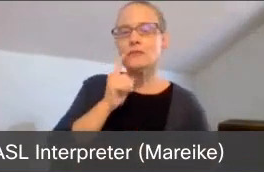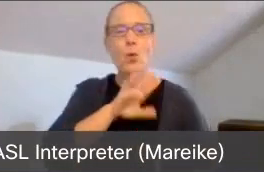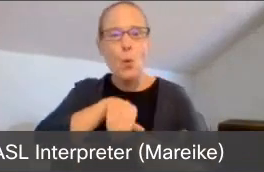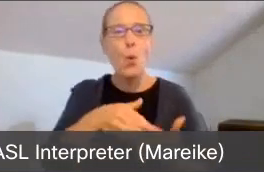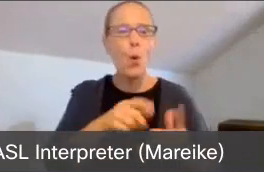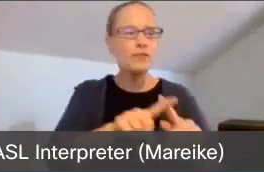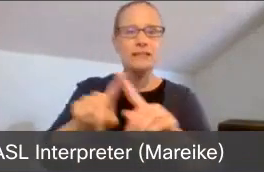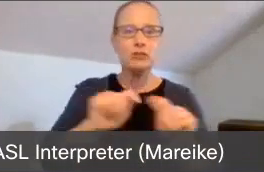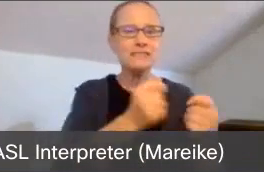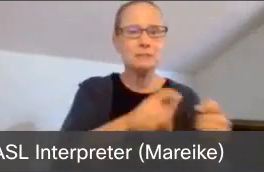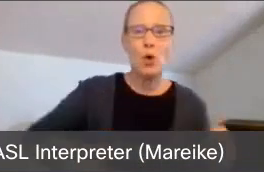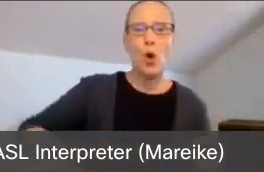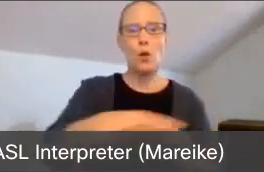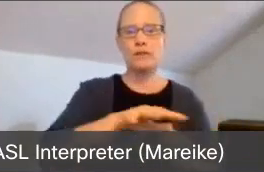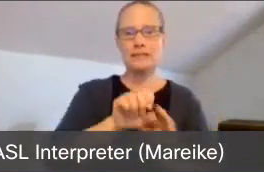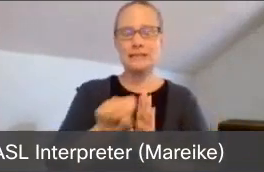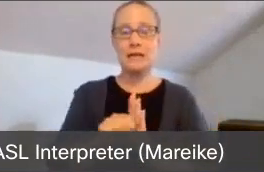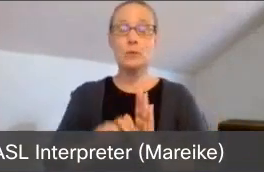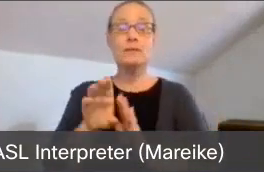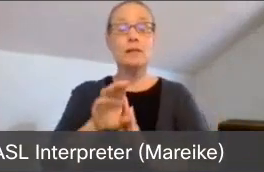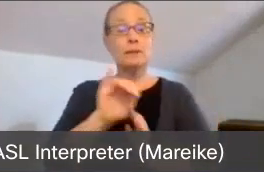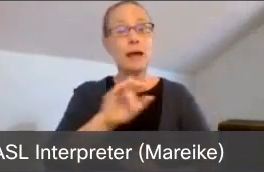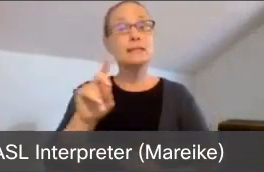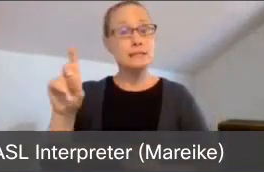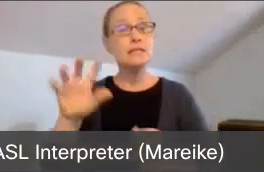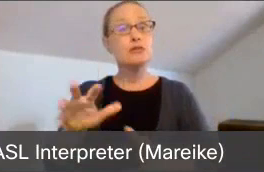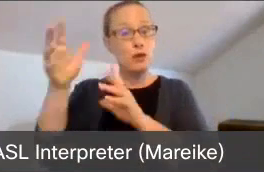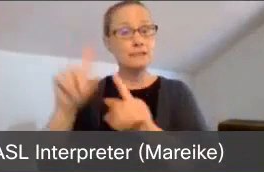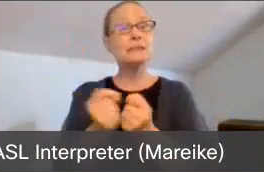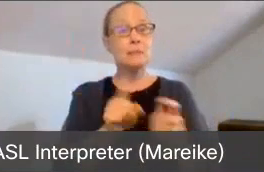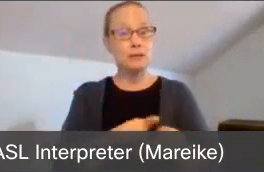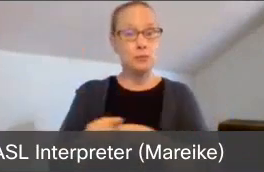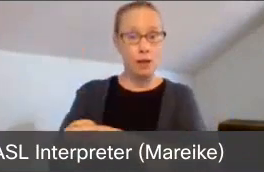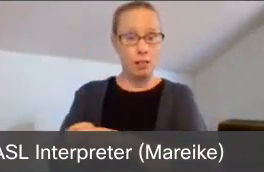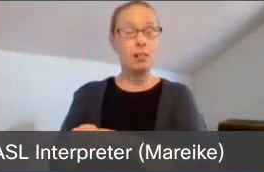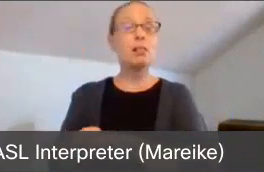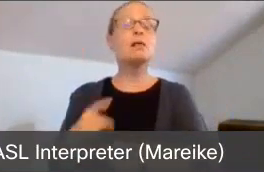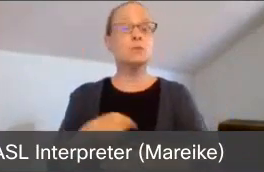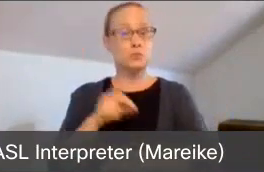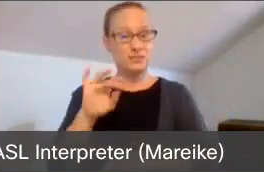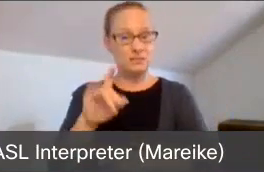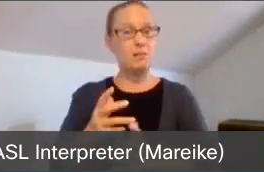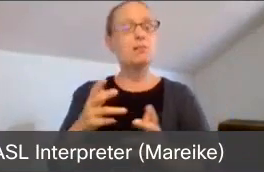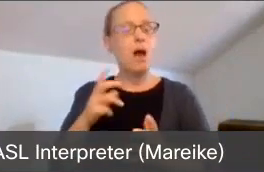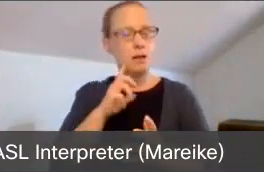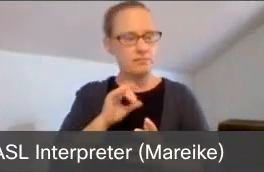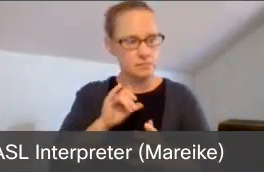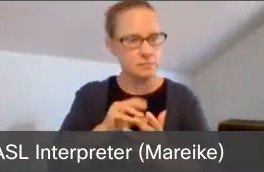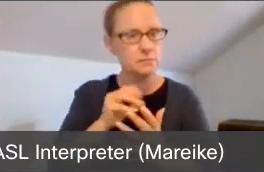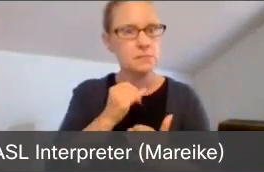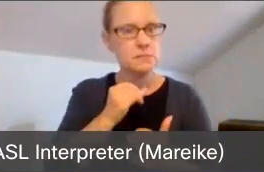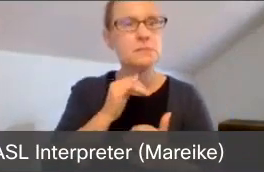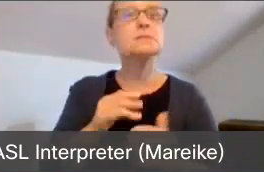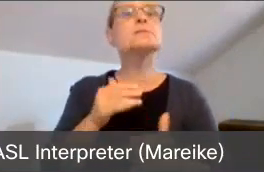teams. We developed an IDD crisis team. We did a lot of lessons learned. We changed